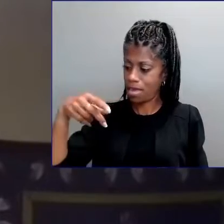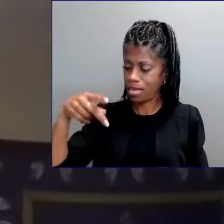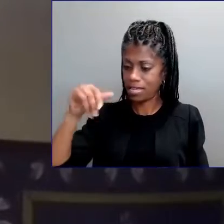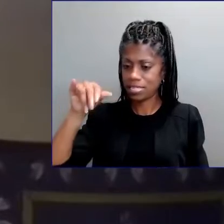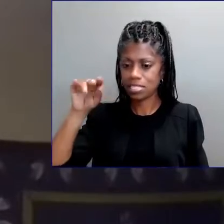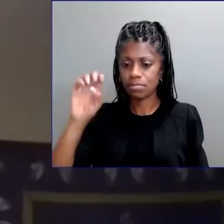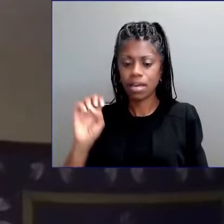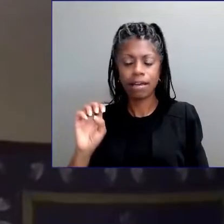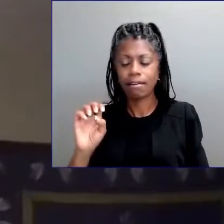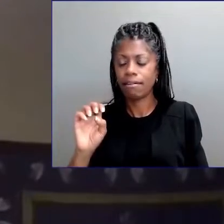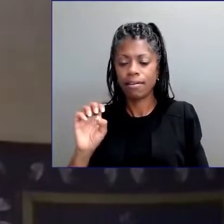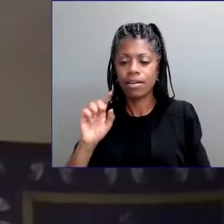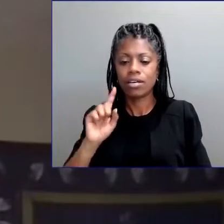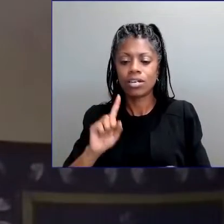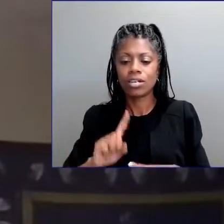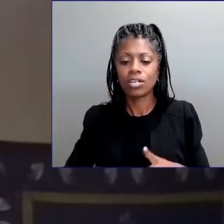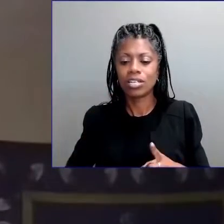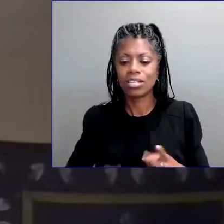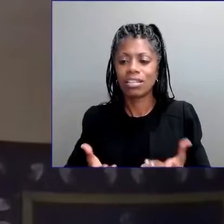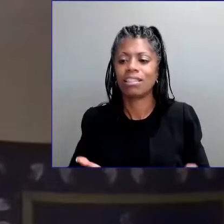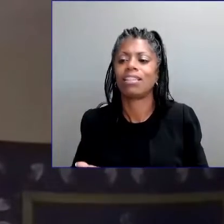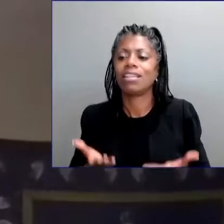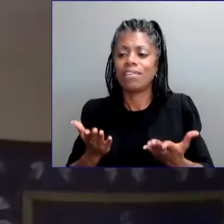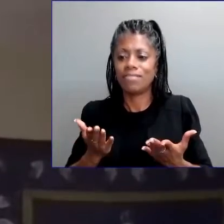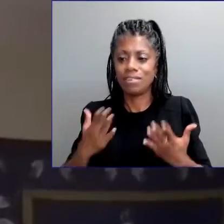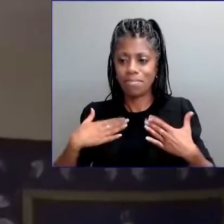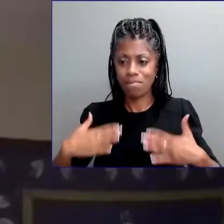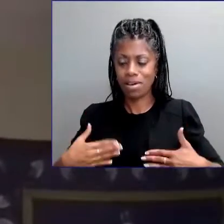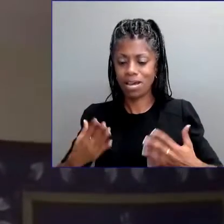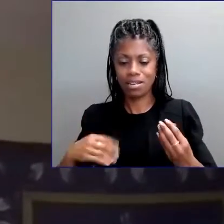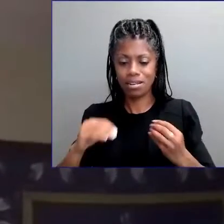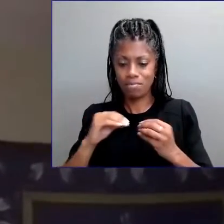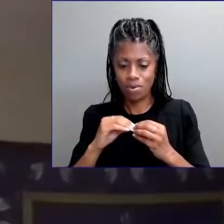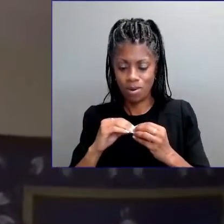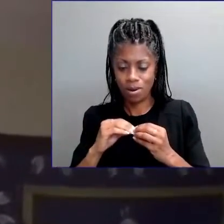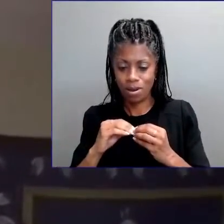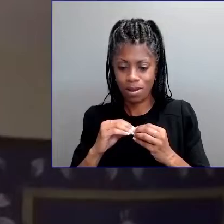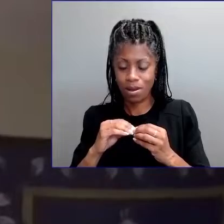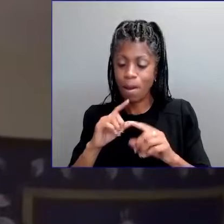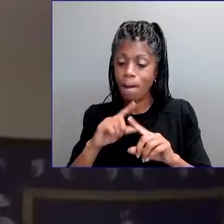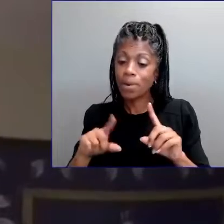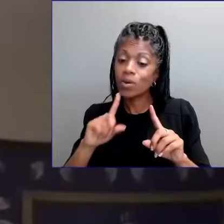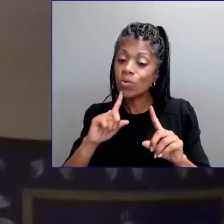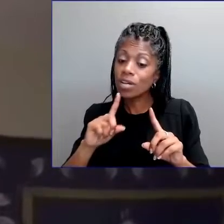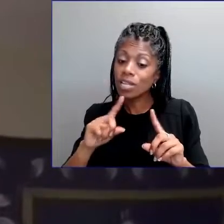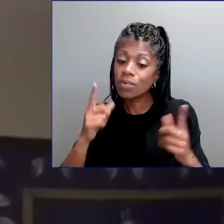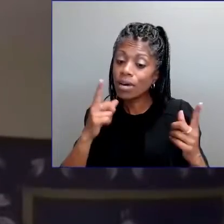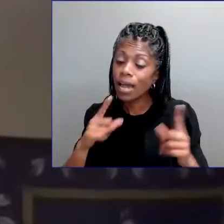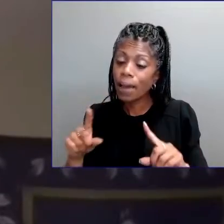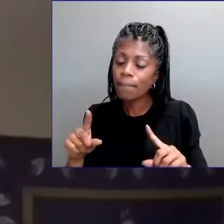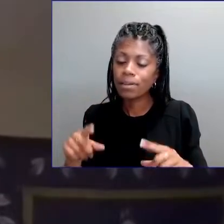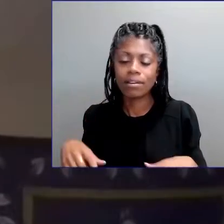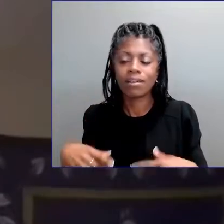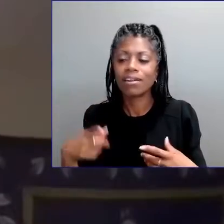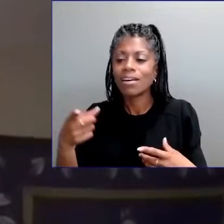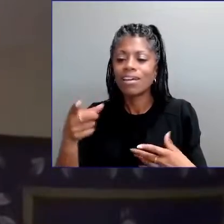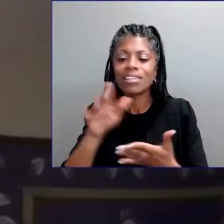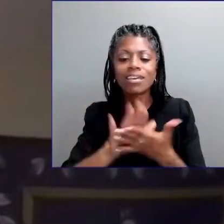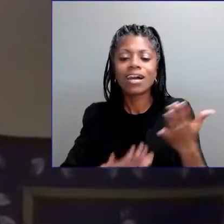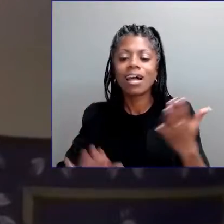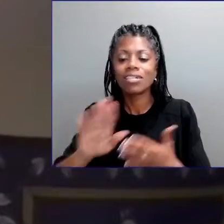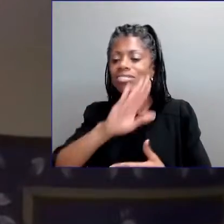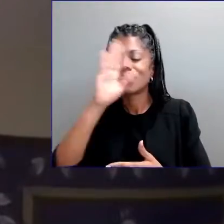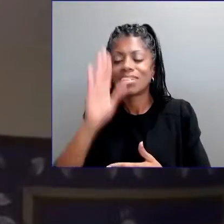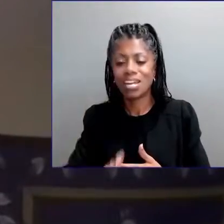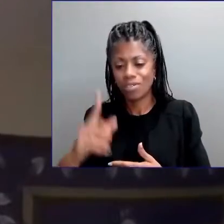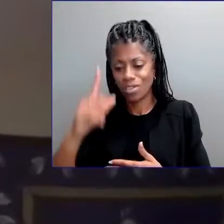suffer, what was truly violent and intolerable, was an inaccessible institution that never thought of me and never considered a